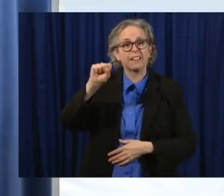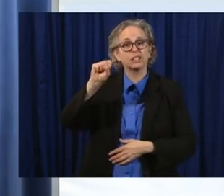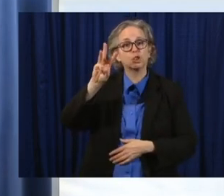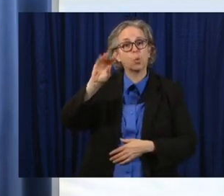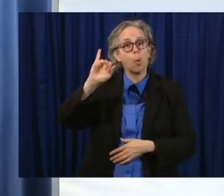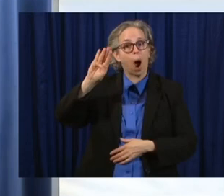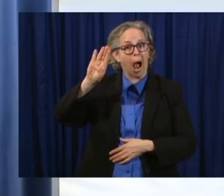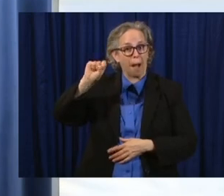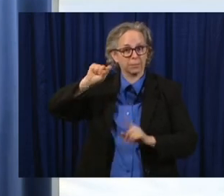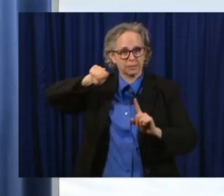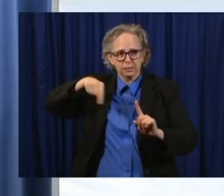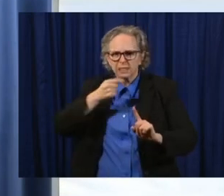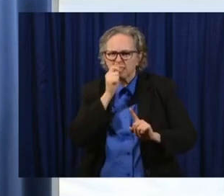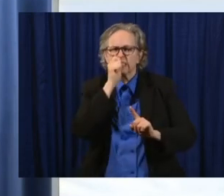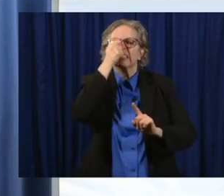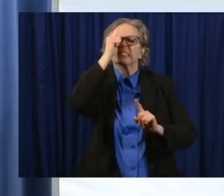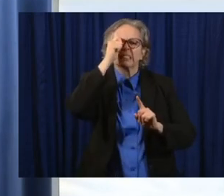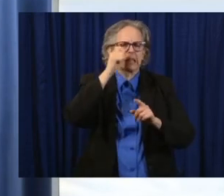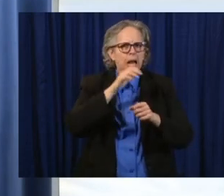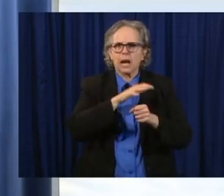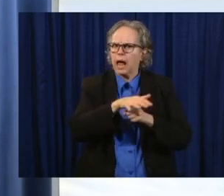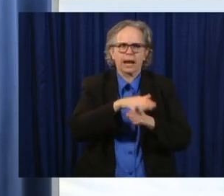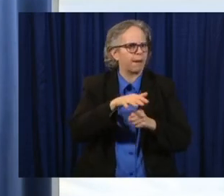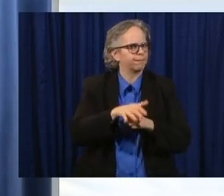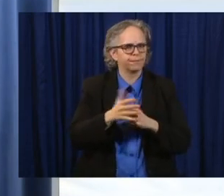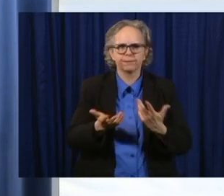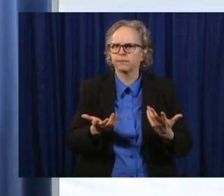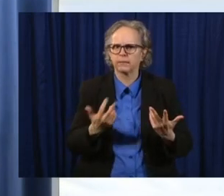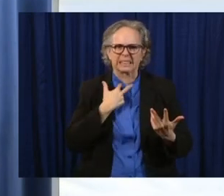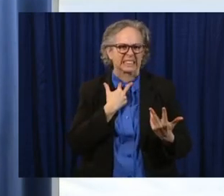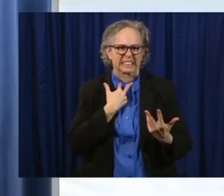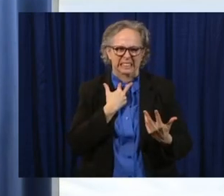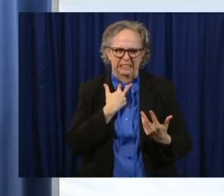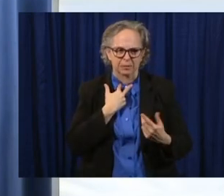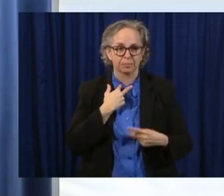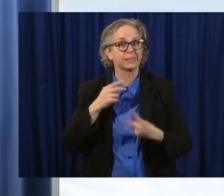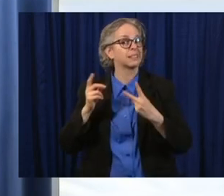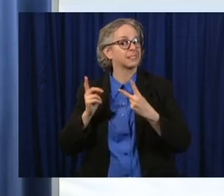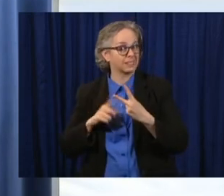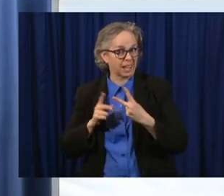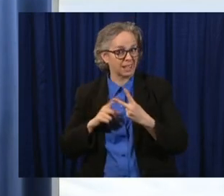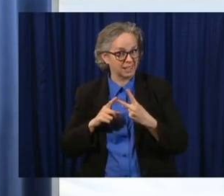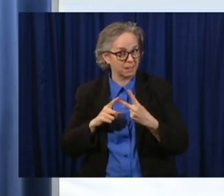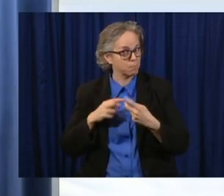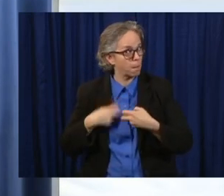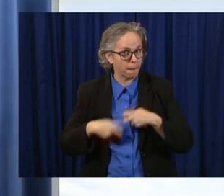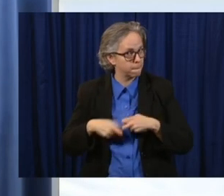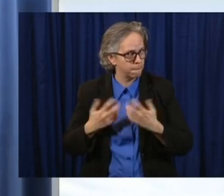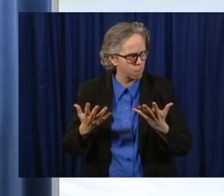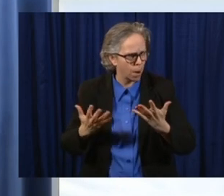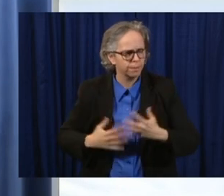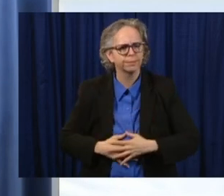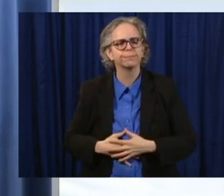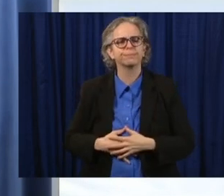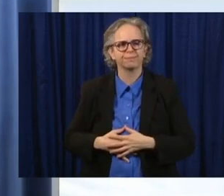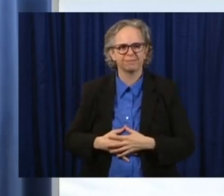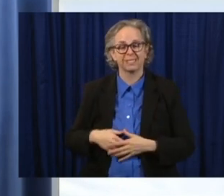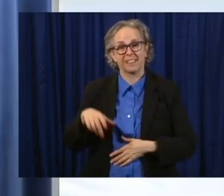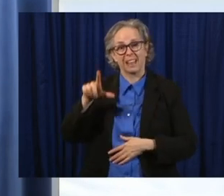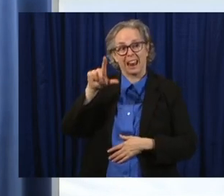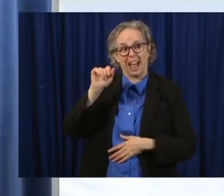is actually taken from the person. And two is that the laboratory did not have